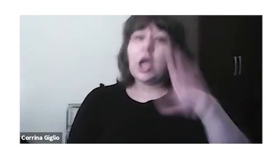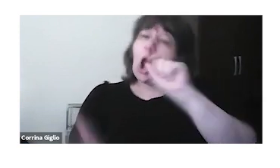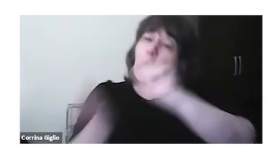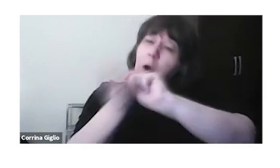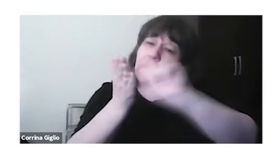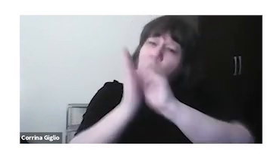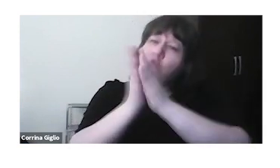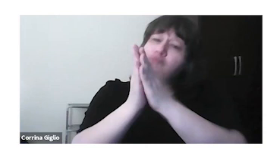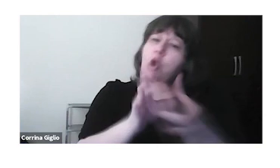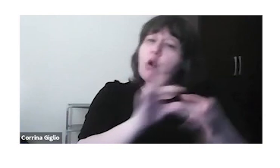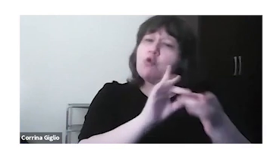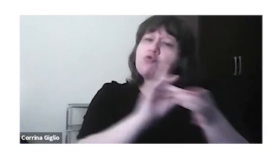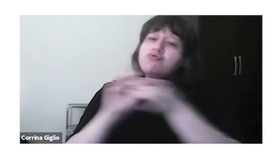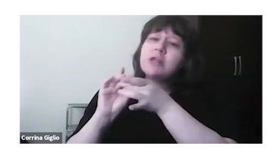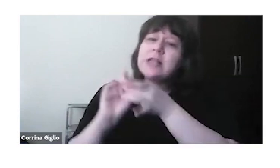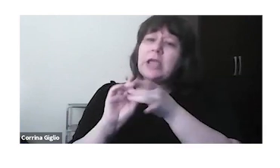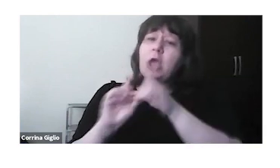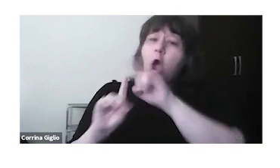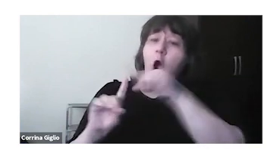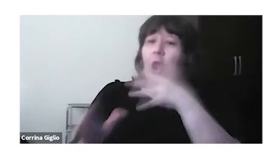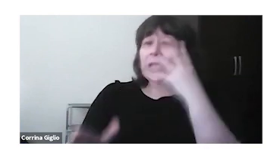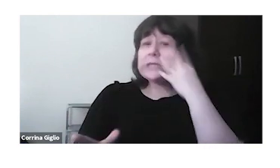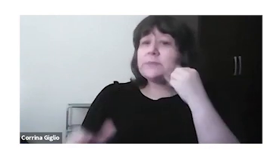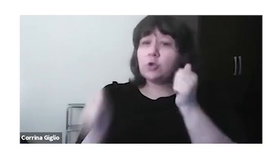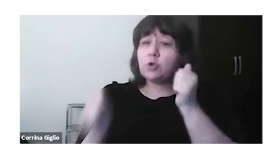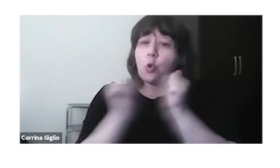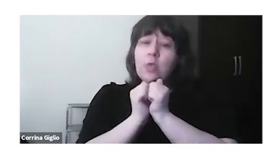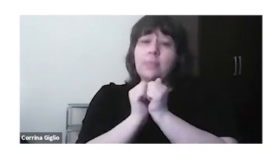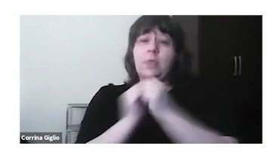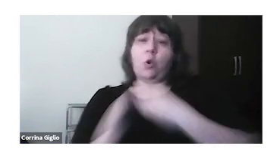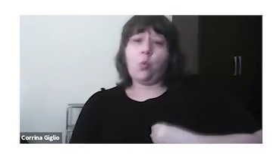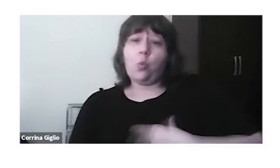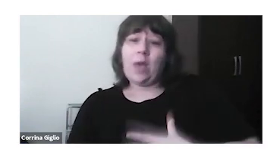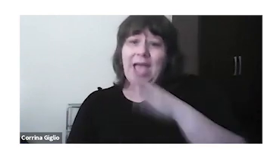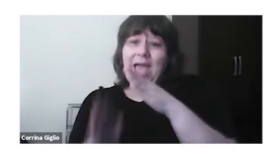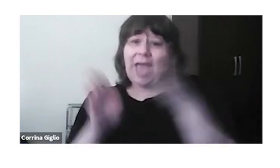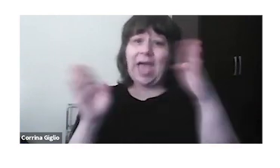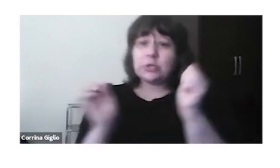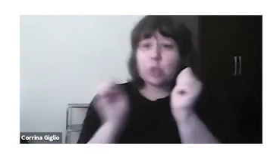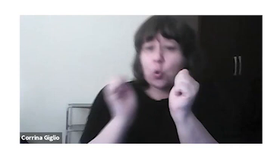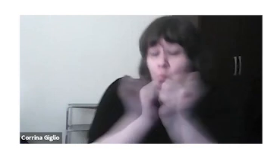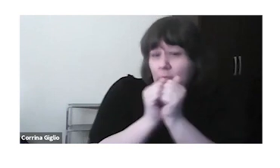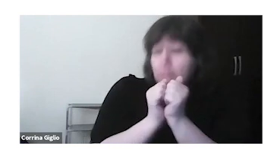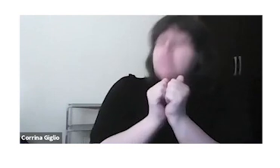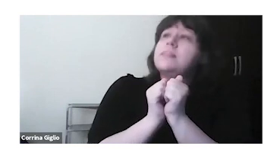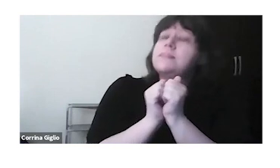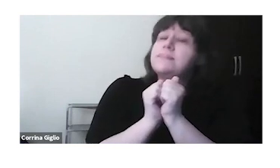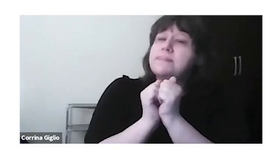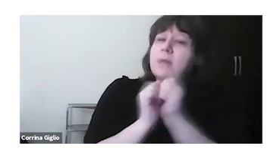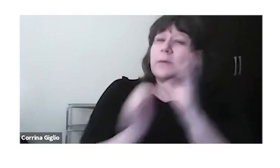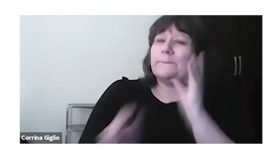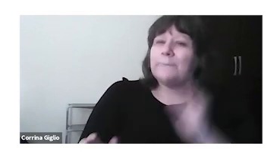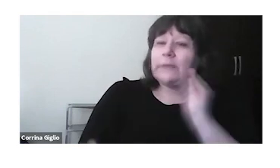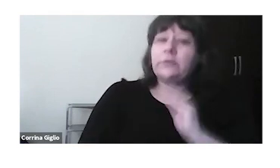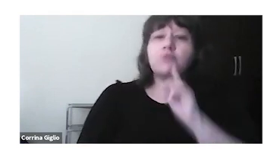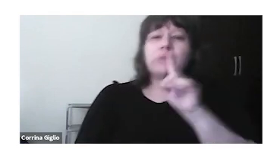being Mary Todd Lincoln's dressmaker. So she's an important understudied Black fashion figure